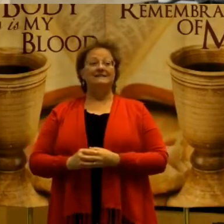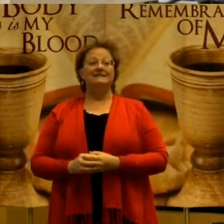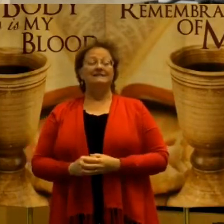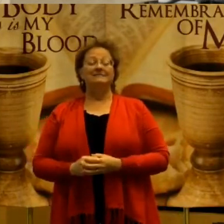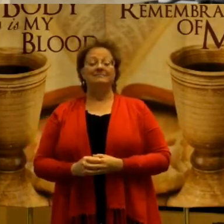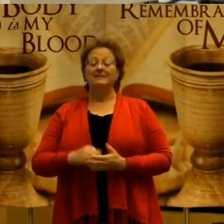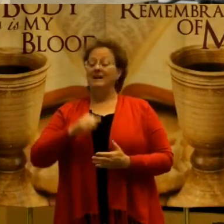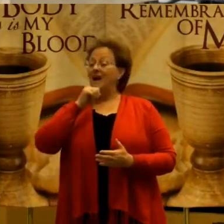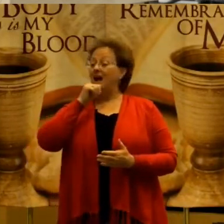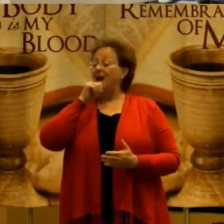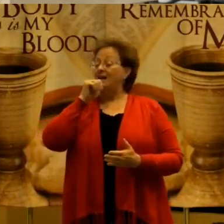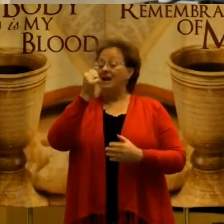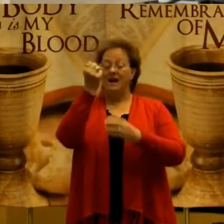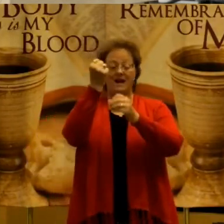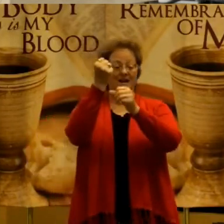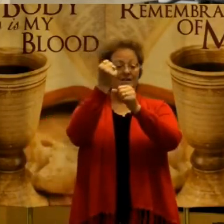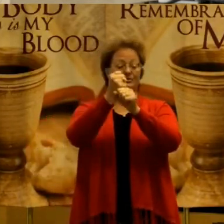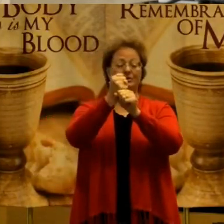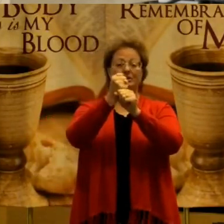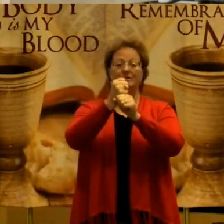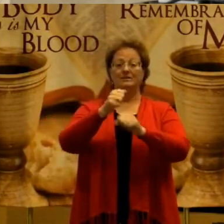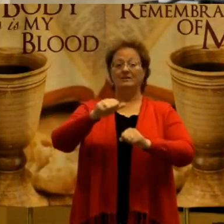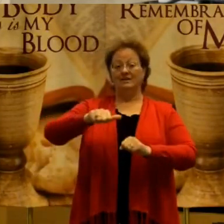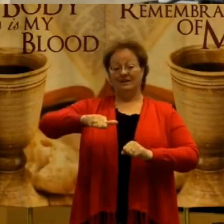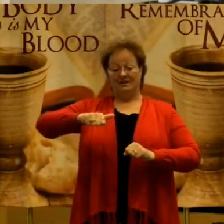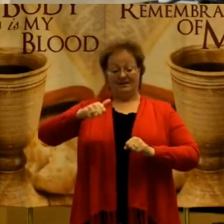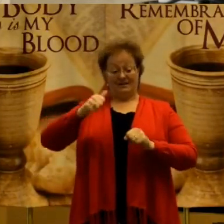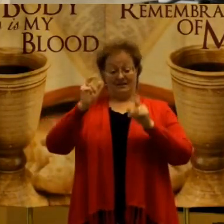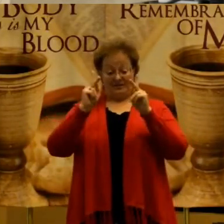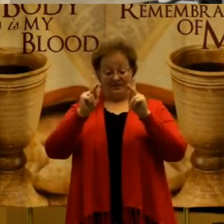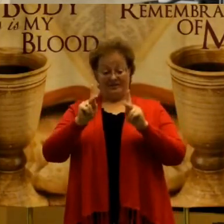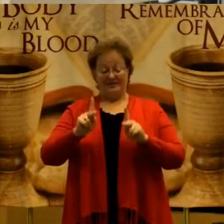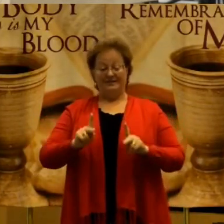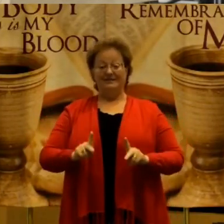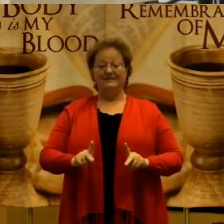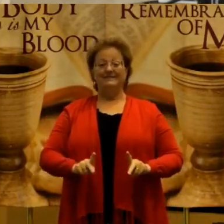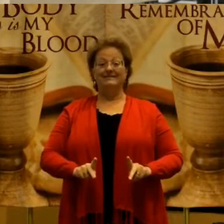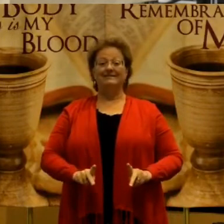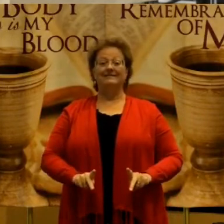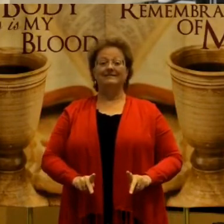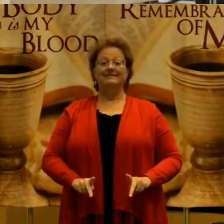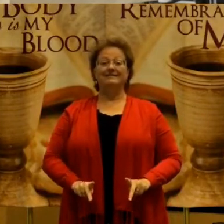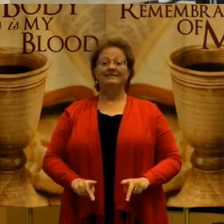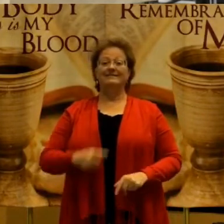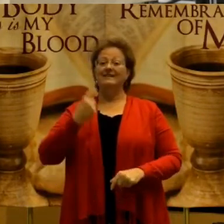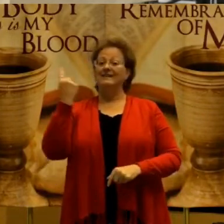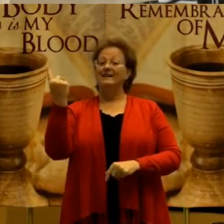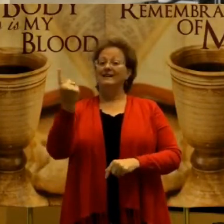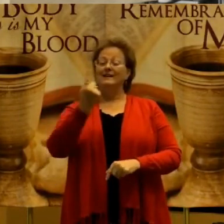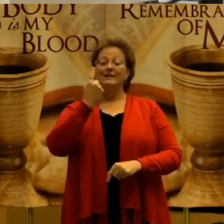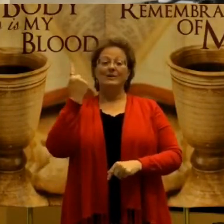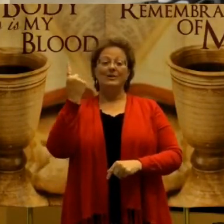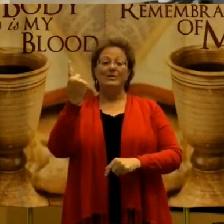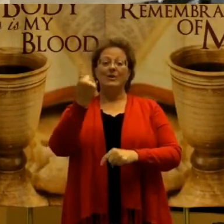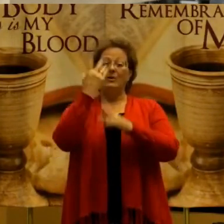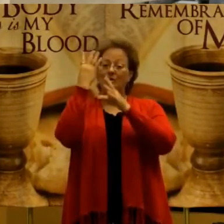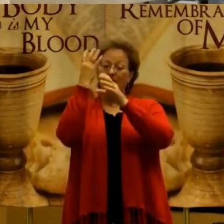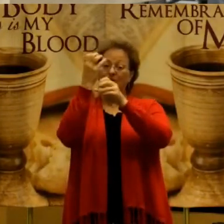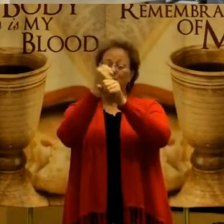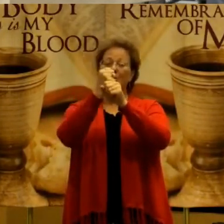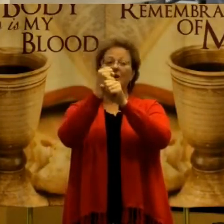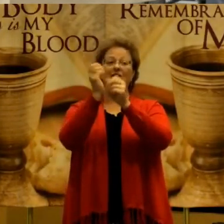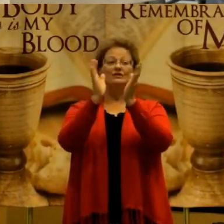righteousness. I dare not trust the sweetest frame, but